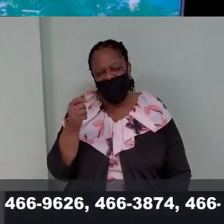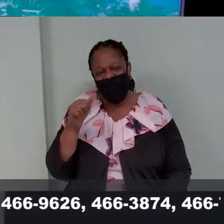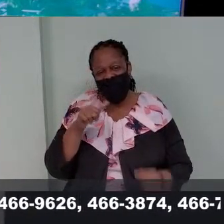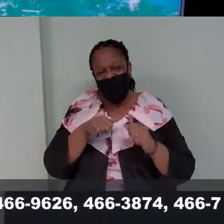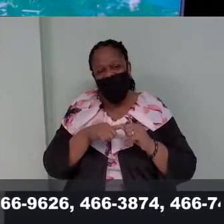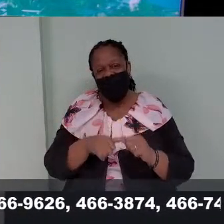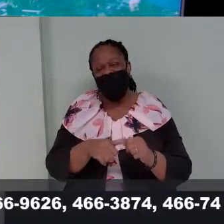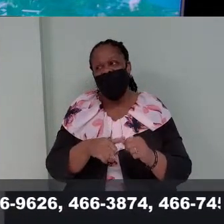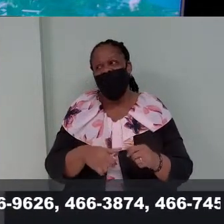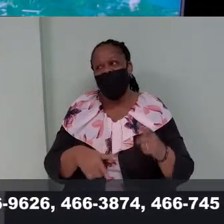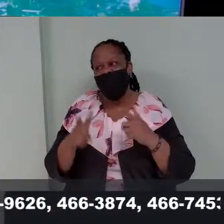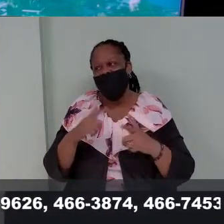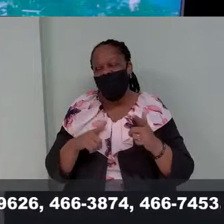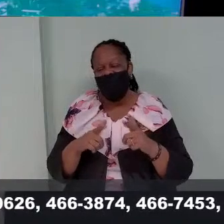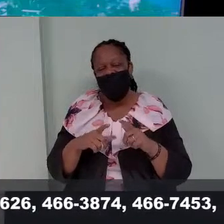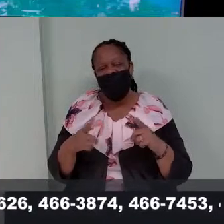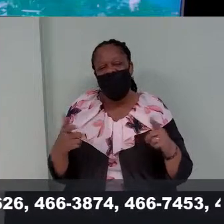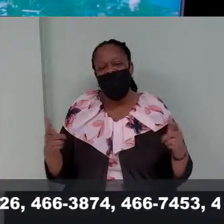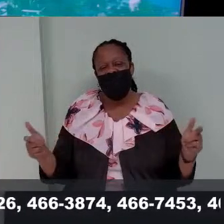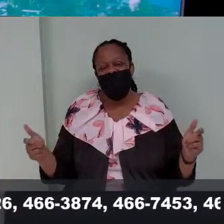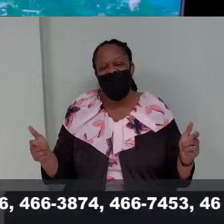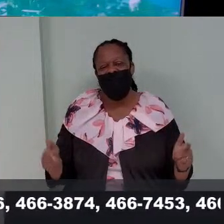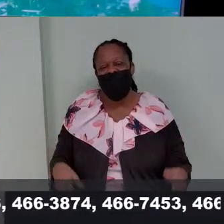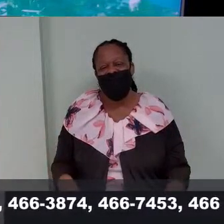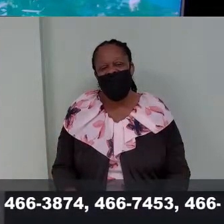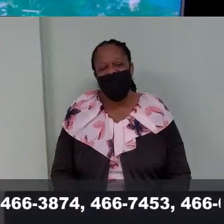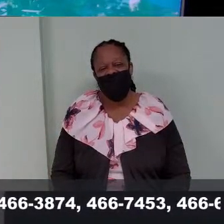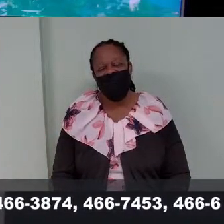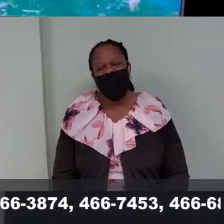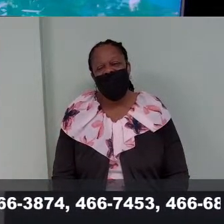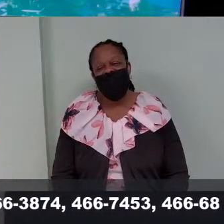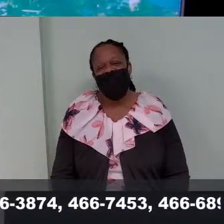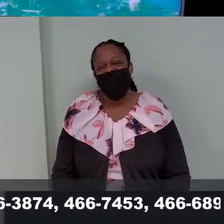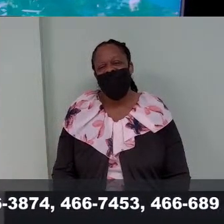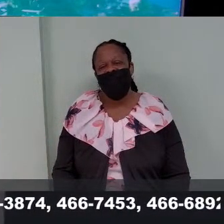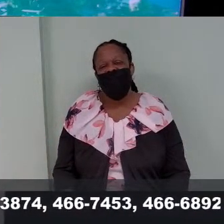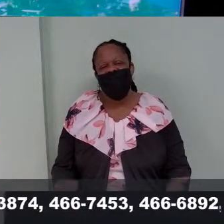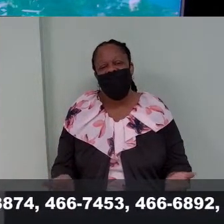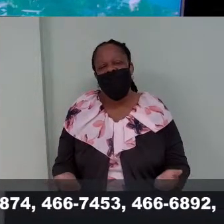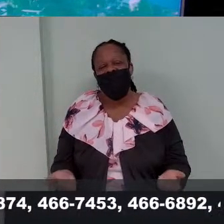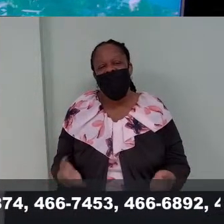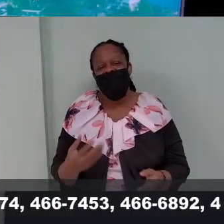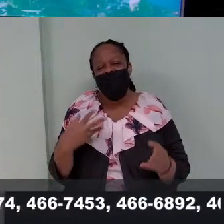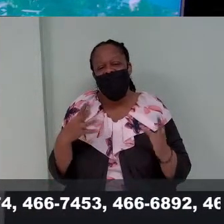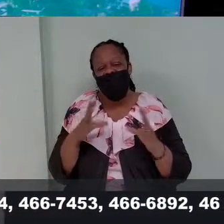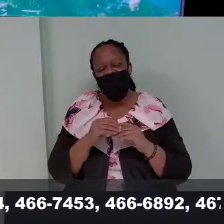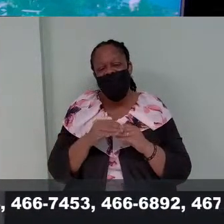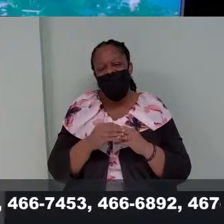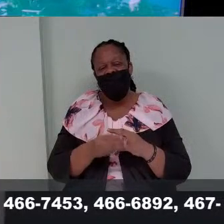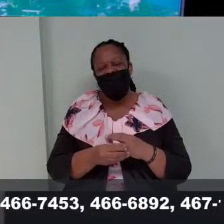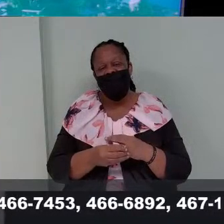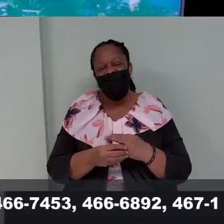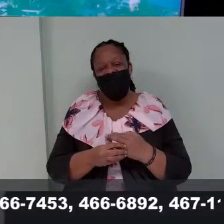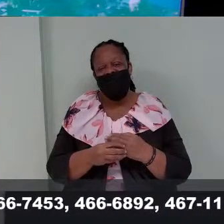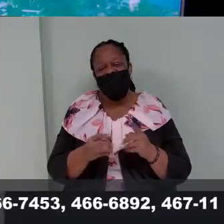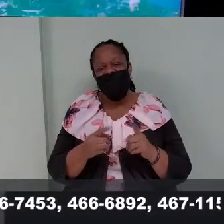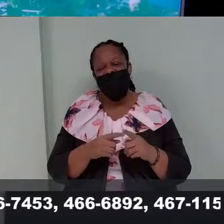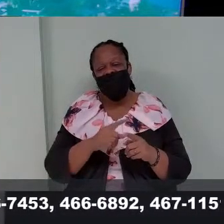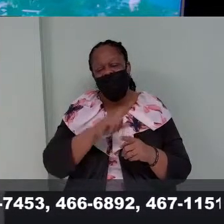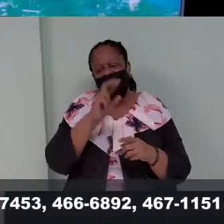the sign language support at this NEOC briefing, to the media,